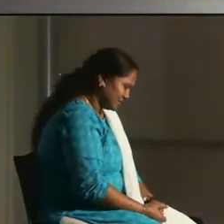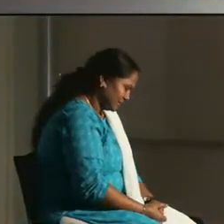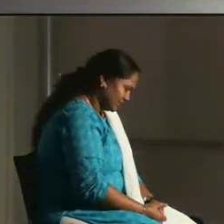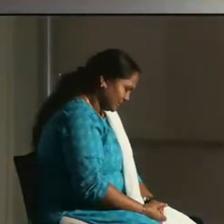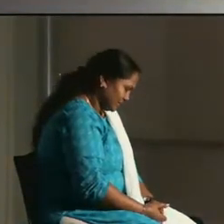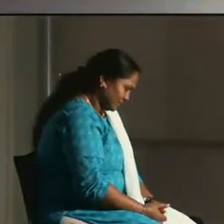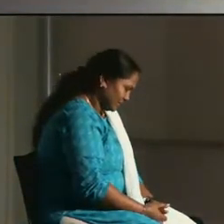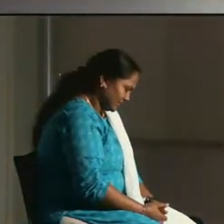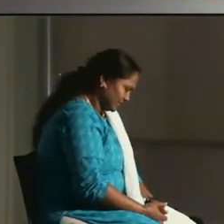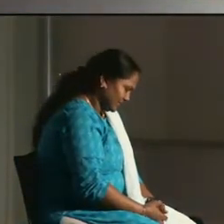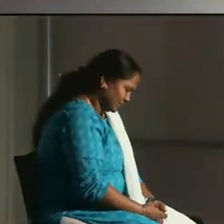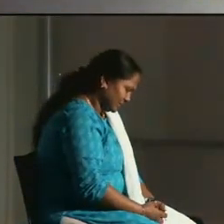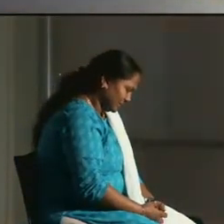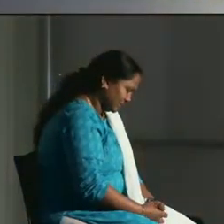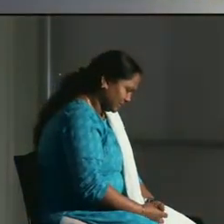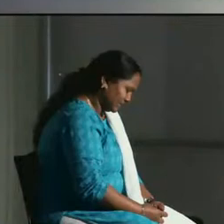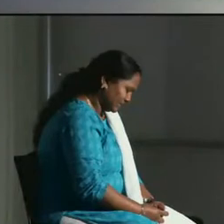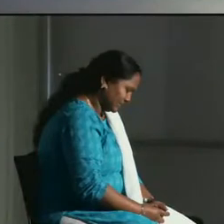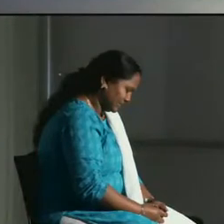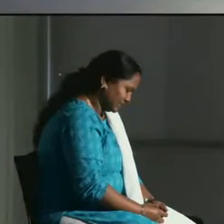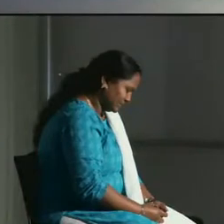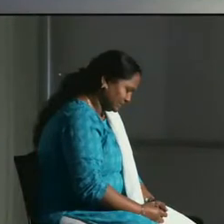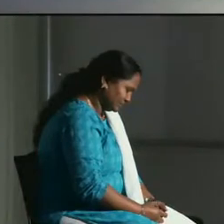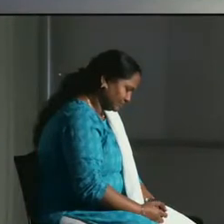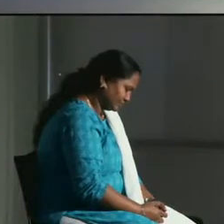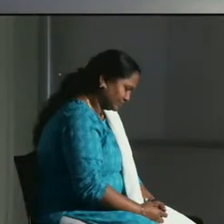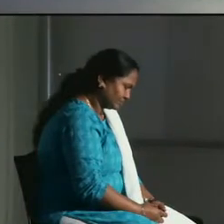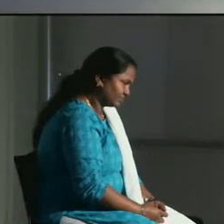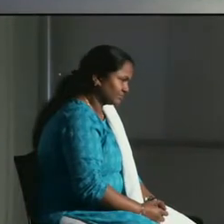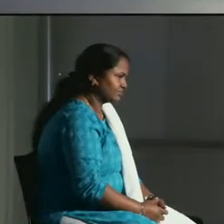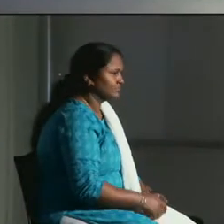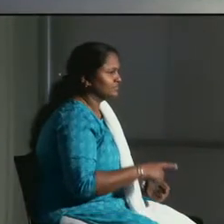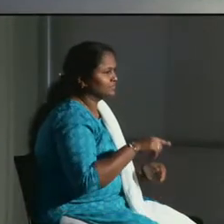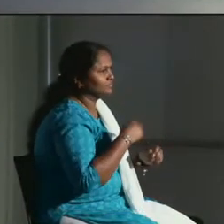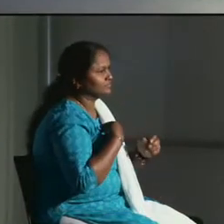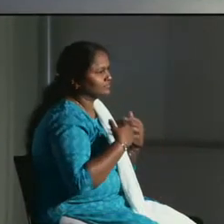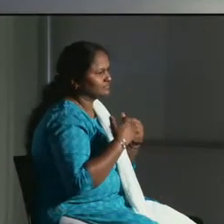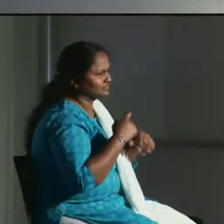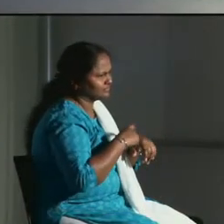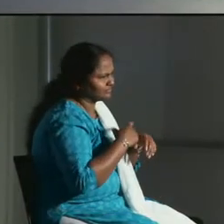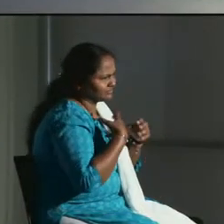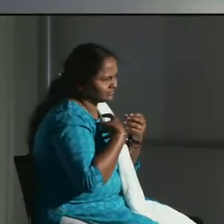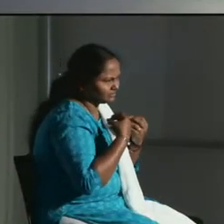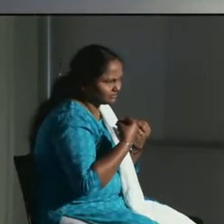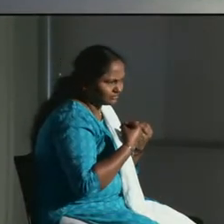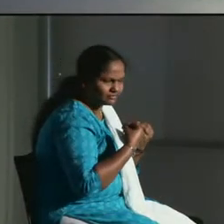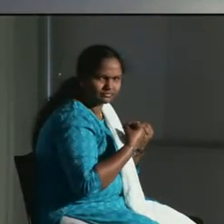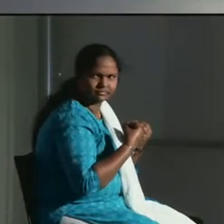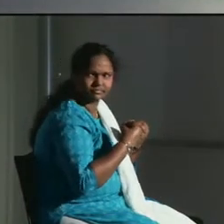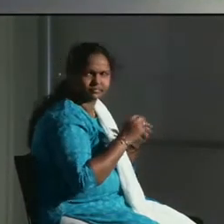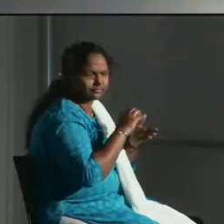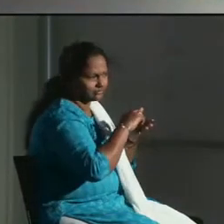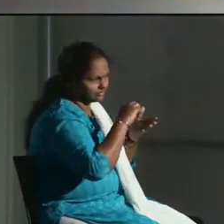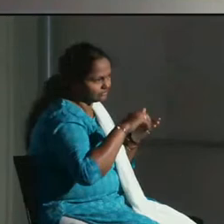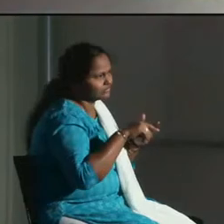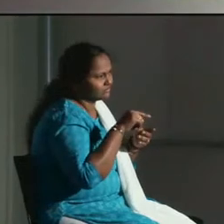So, yeah, I'll stick to this. I'll in the interest of time, I'll remove